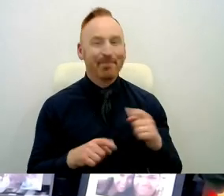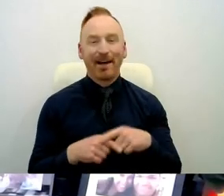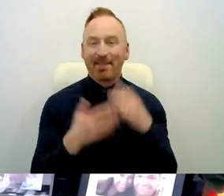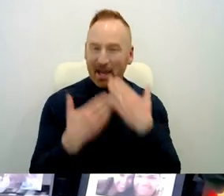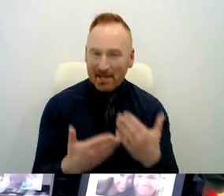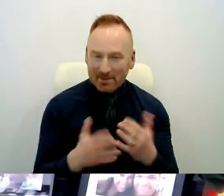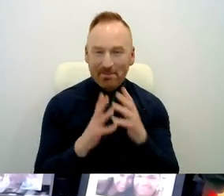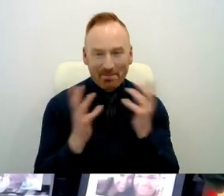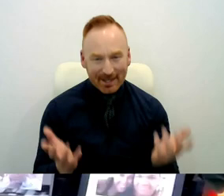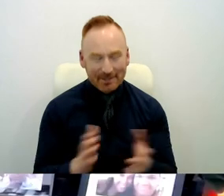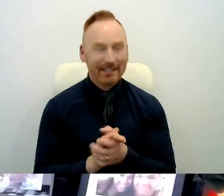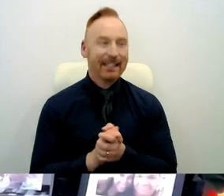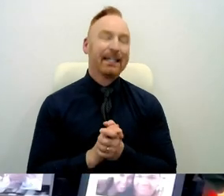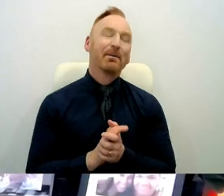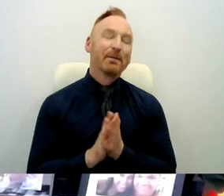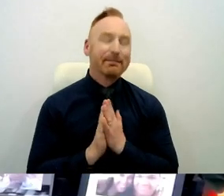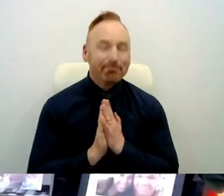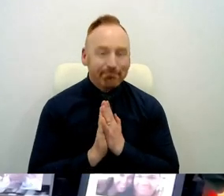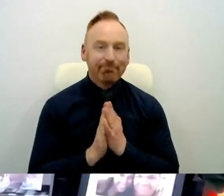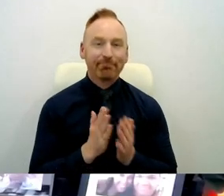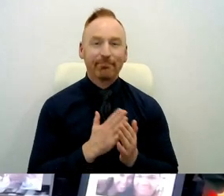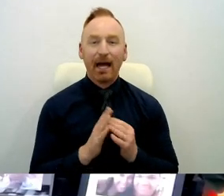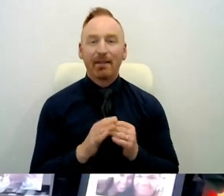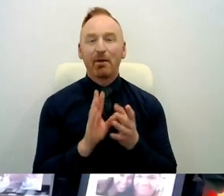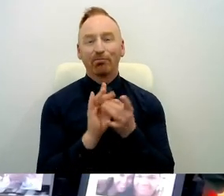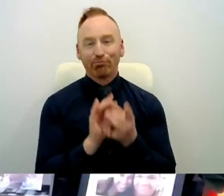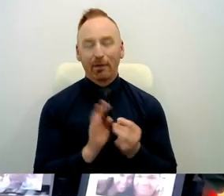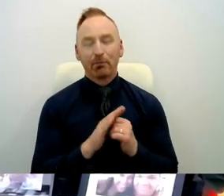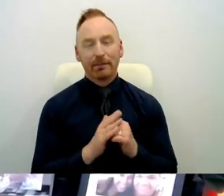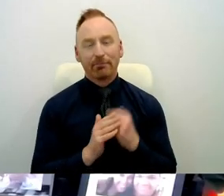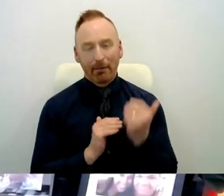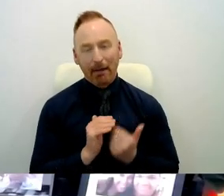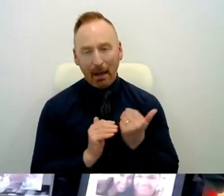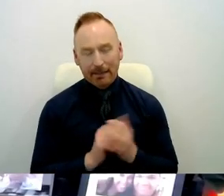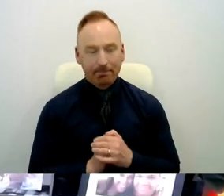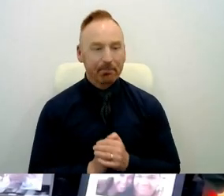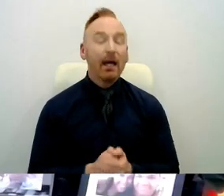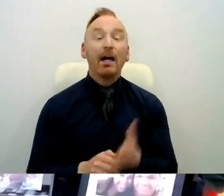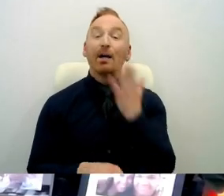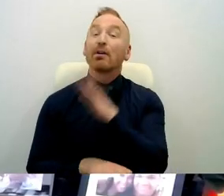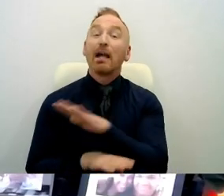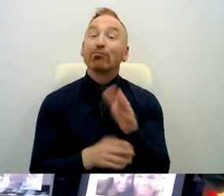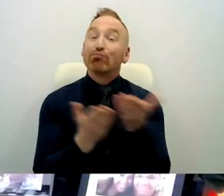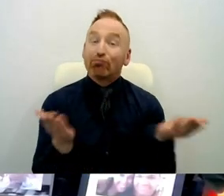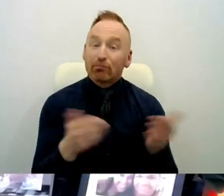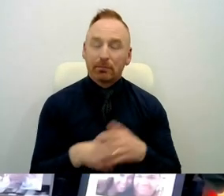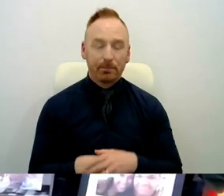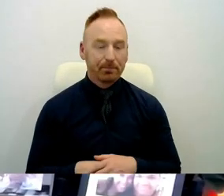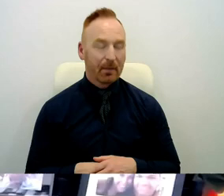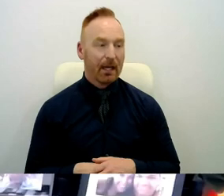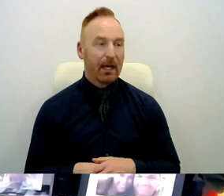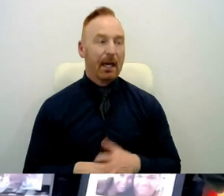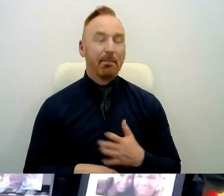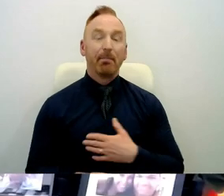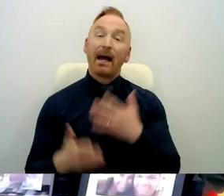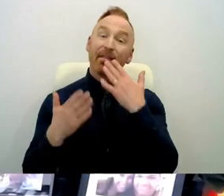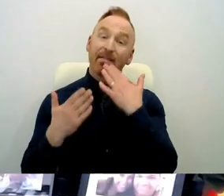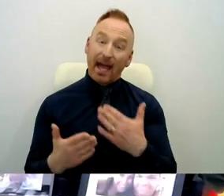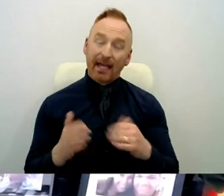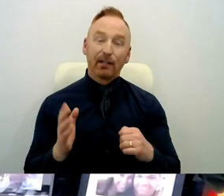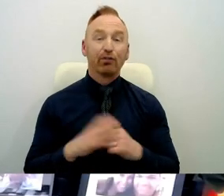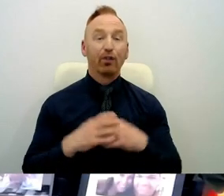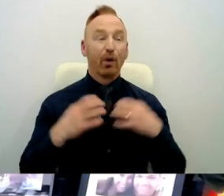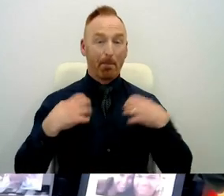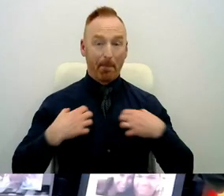so much. It was very, very kind. Those words were very kind. Good afternoon, everyone. My thanks